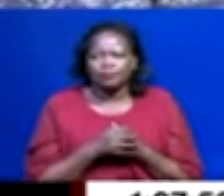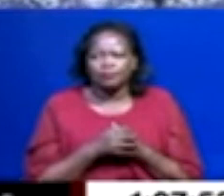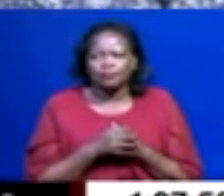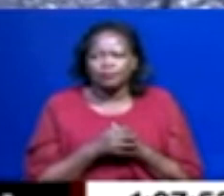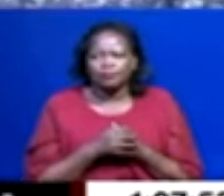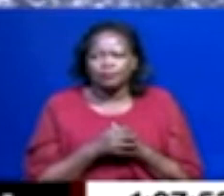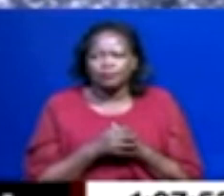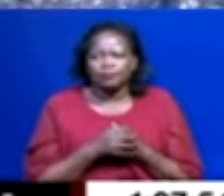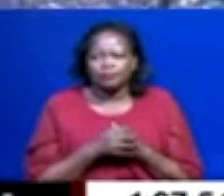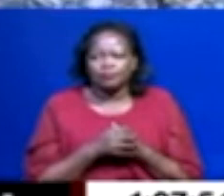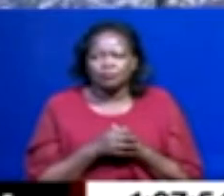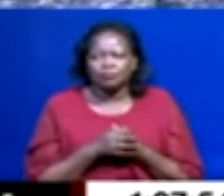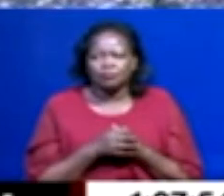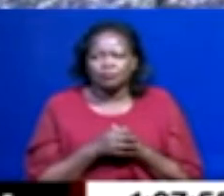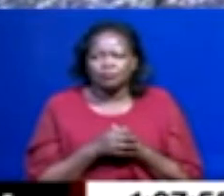Chair, other than